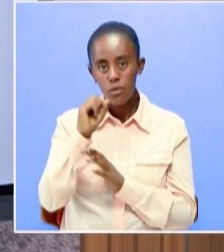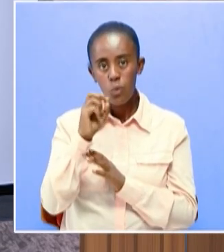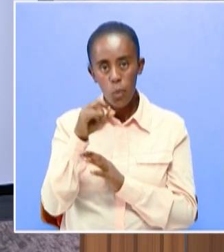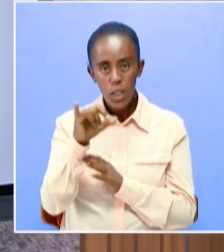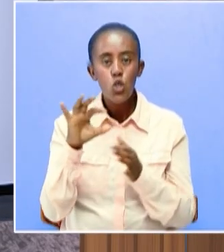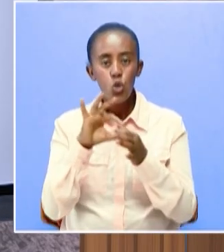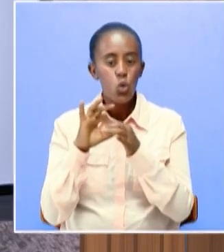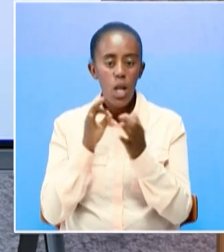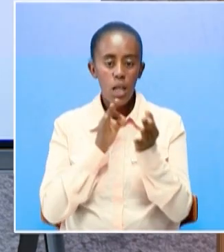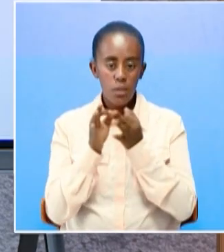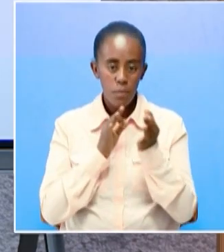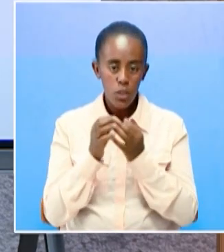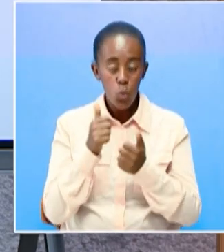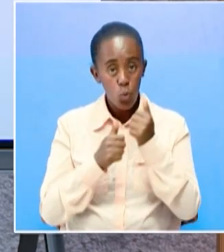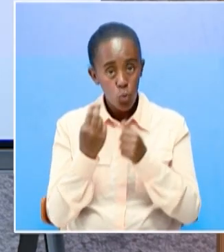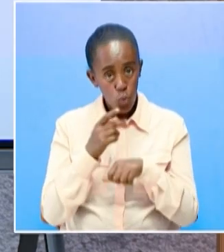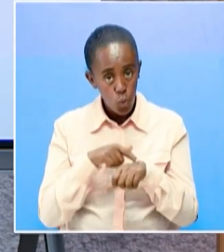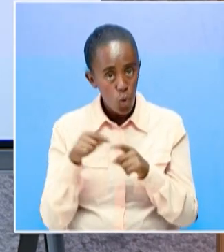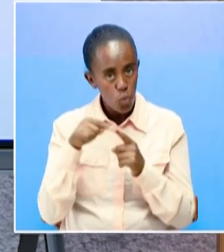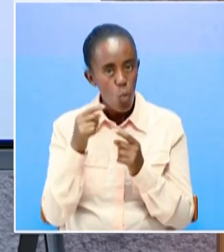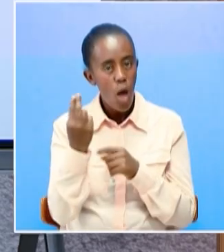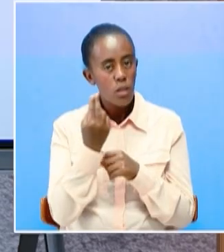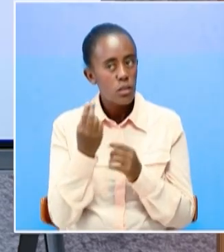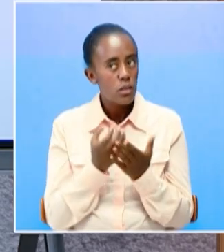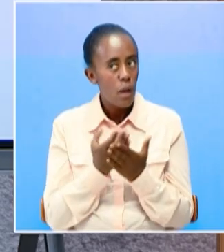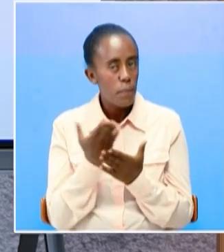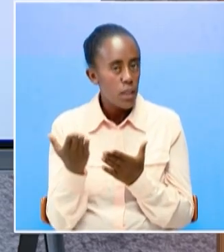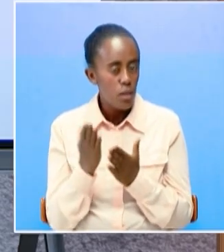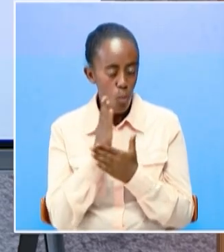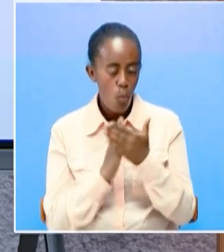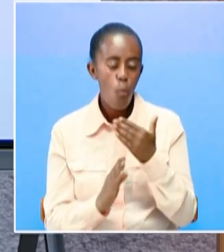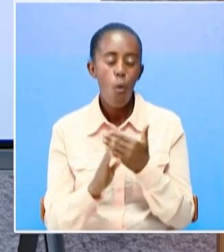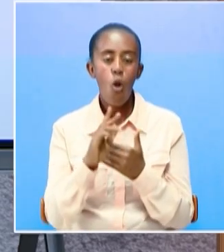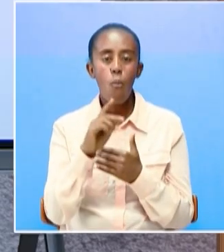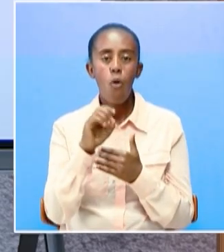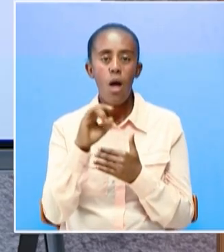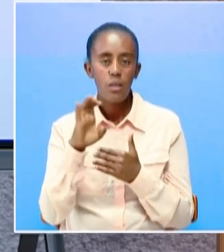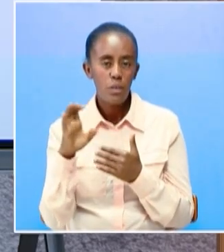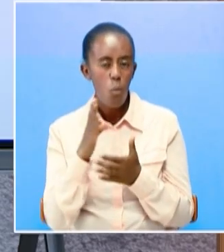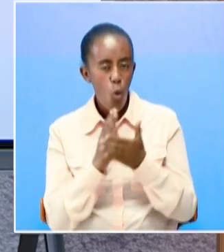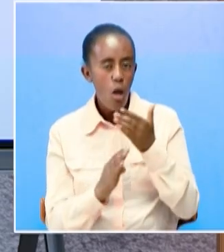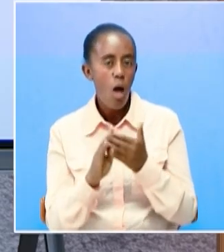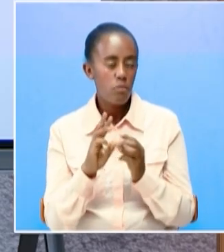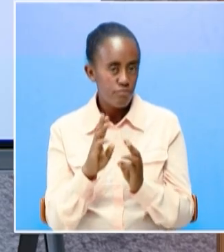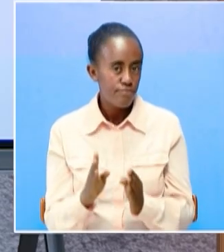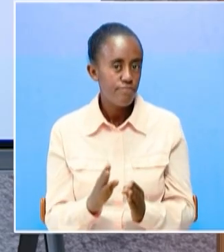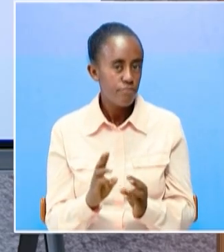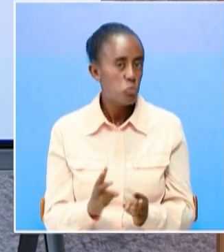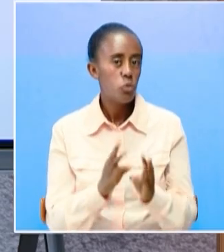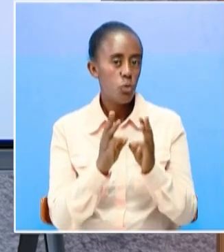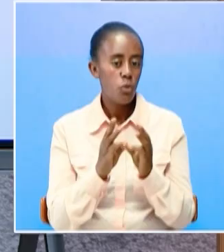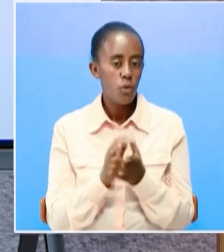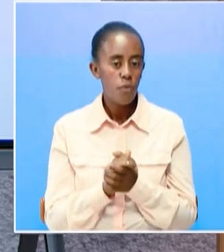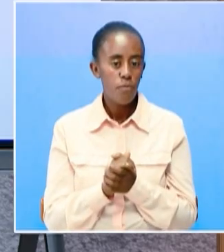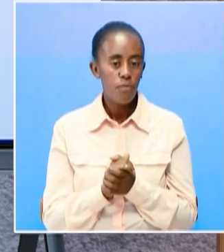expressions which we use to ask something in polite ways. Okay? And also the word could